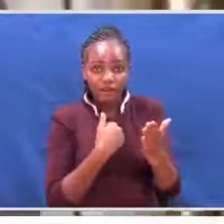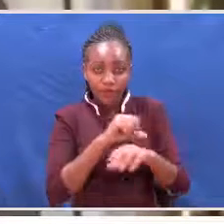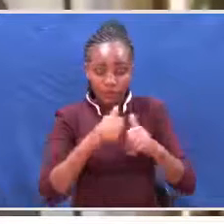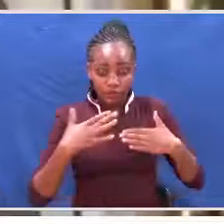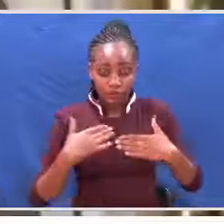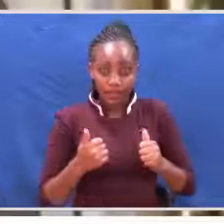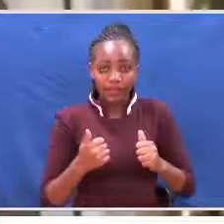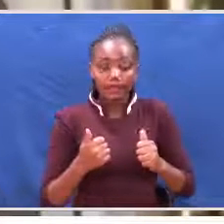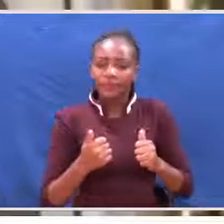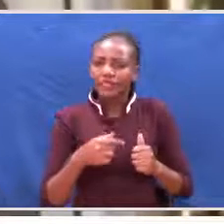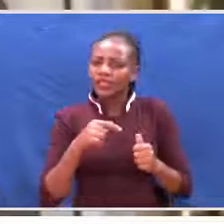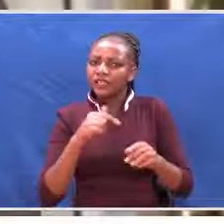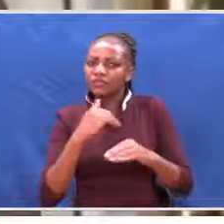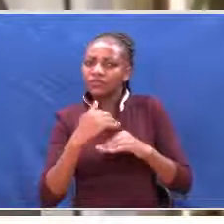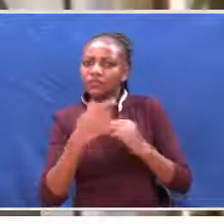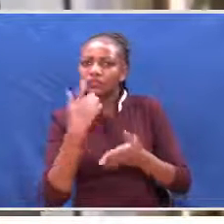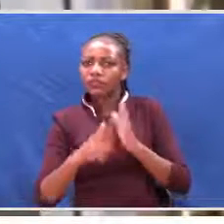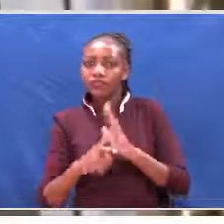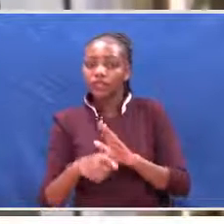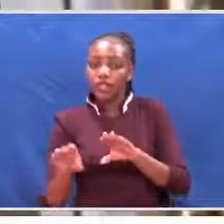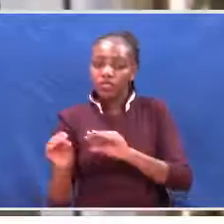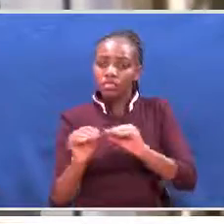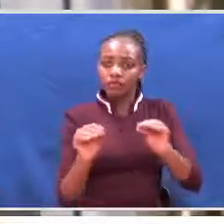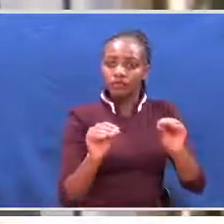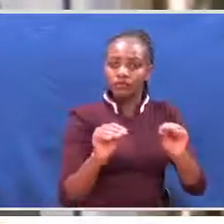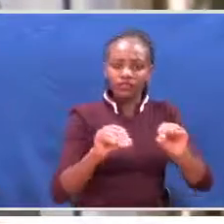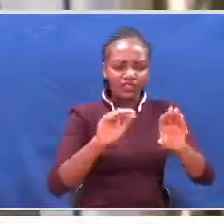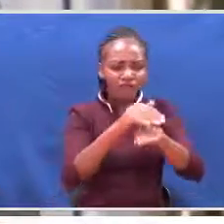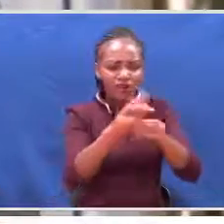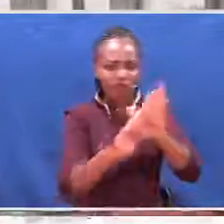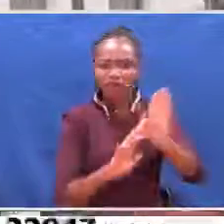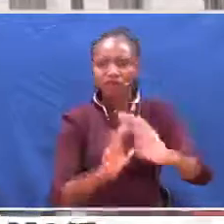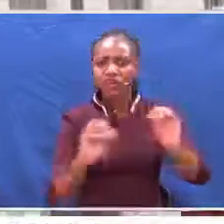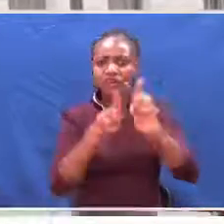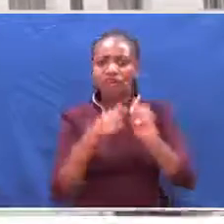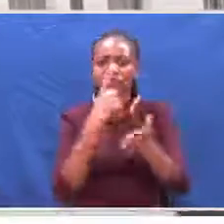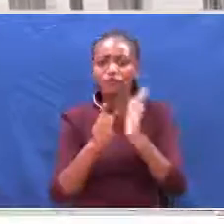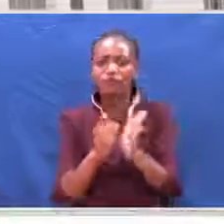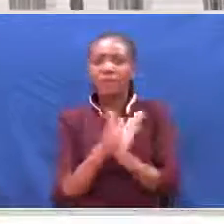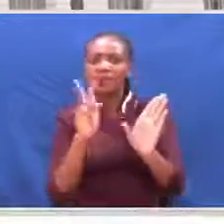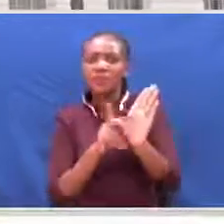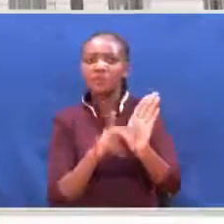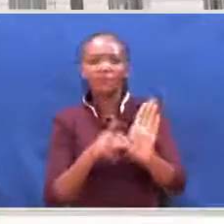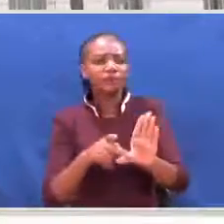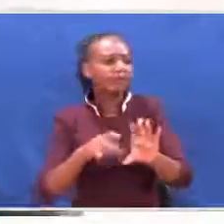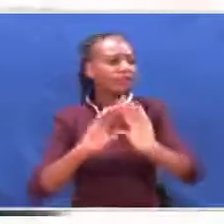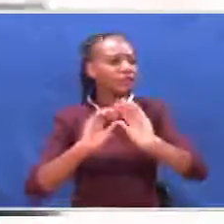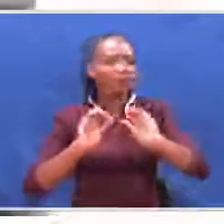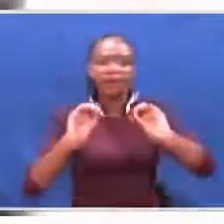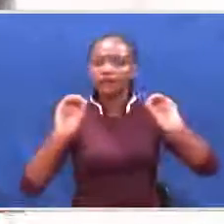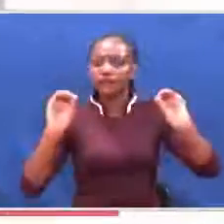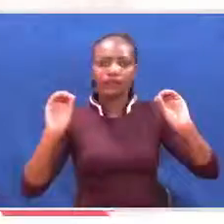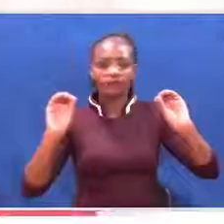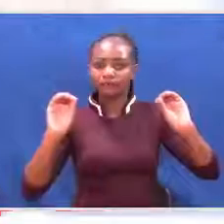functions to NMS, Sonko alleged that the transfer was unprocedural, adding that the public participation ought to have been done before